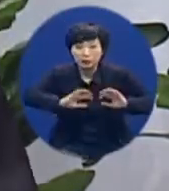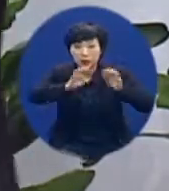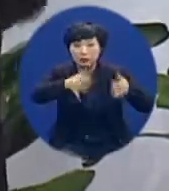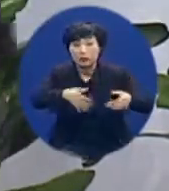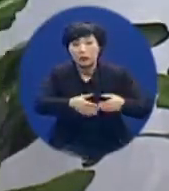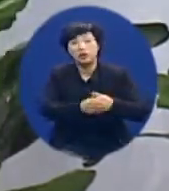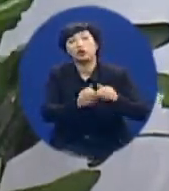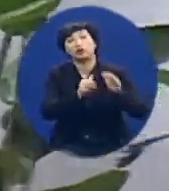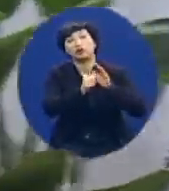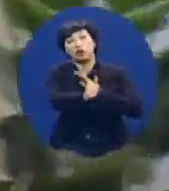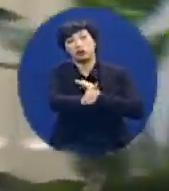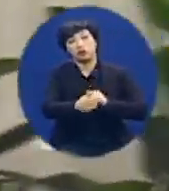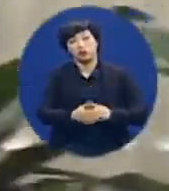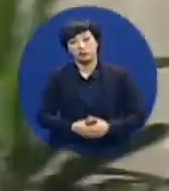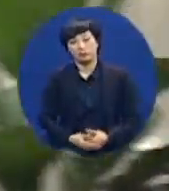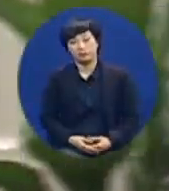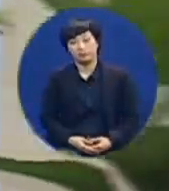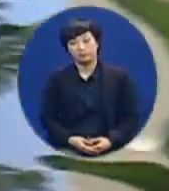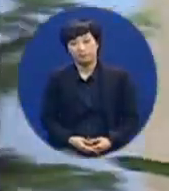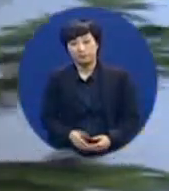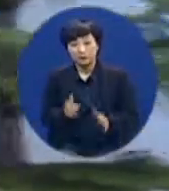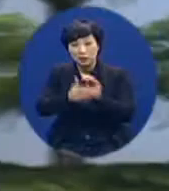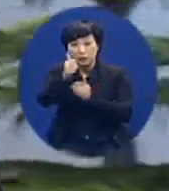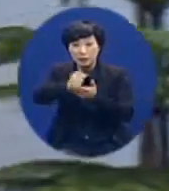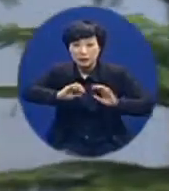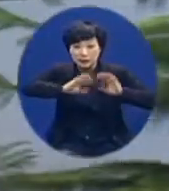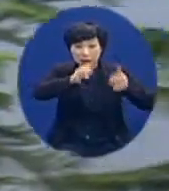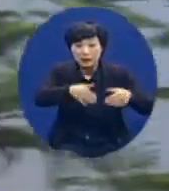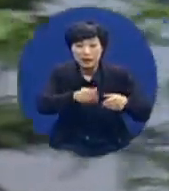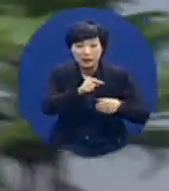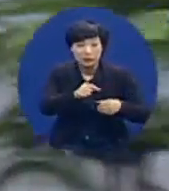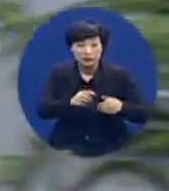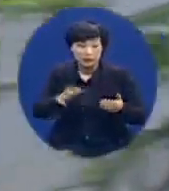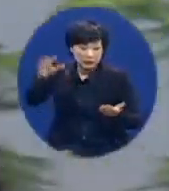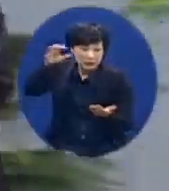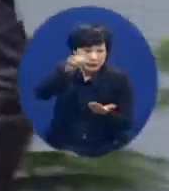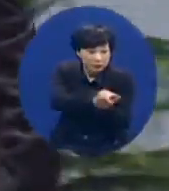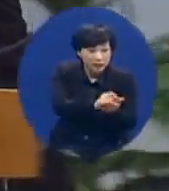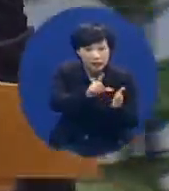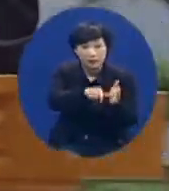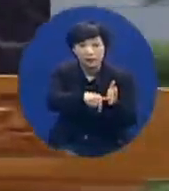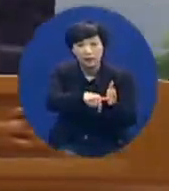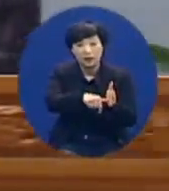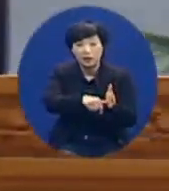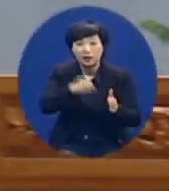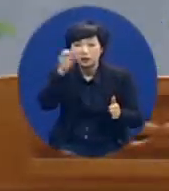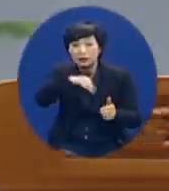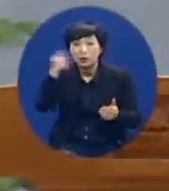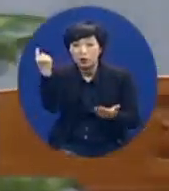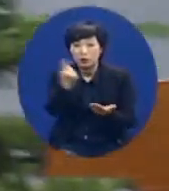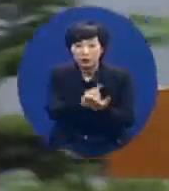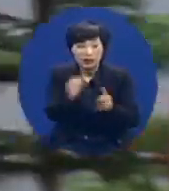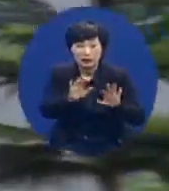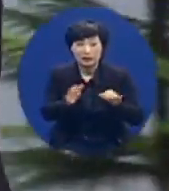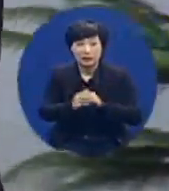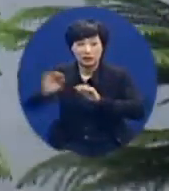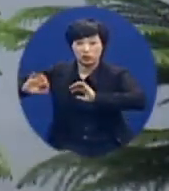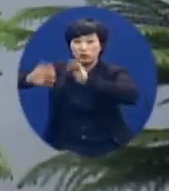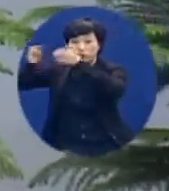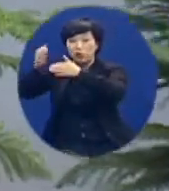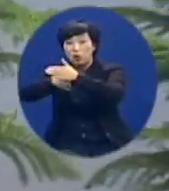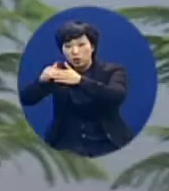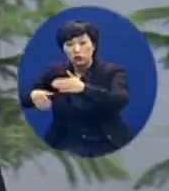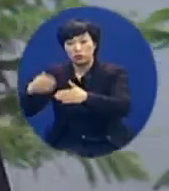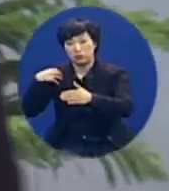world. And when Jesus broke into the world, he came down as the official status of heaven and announced,